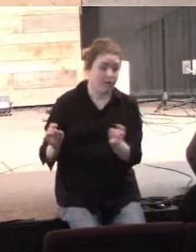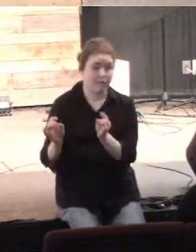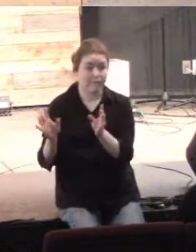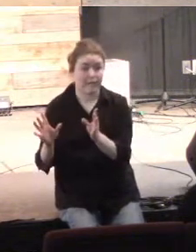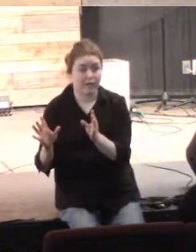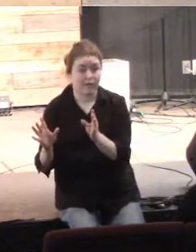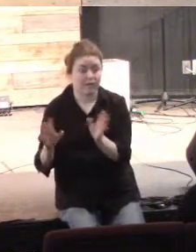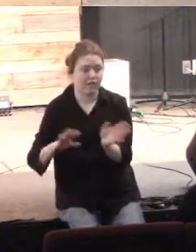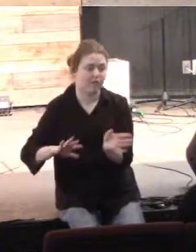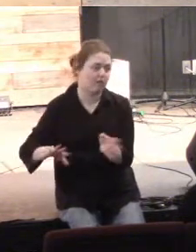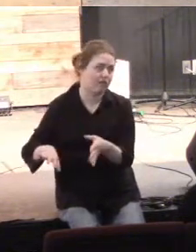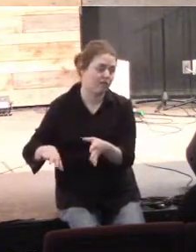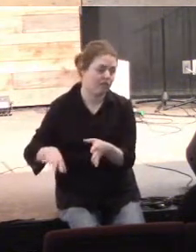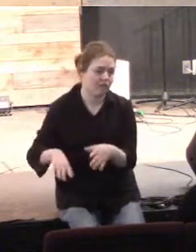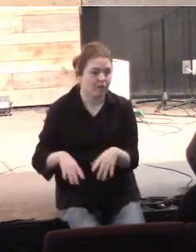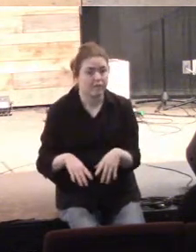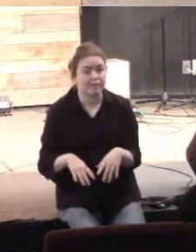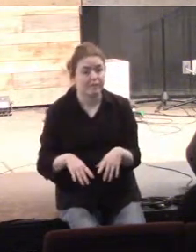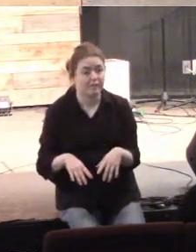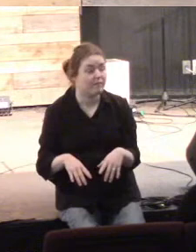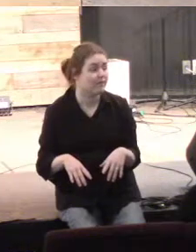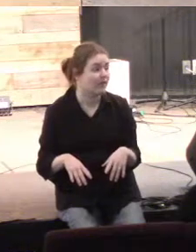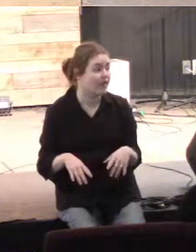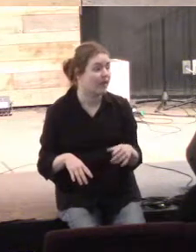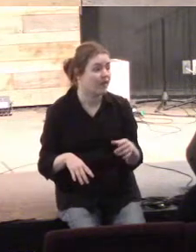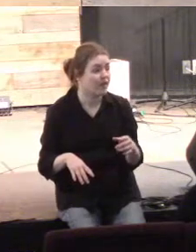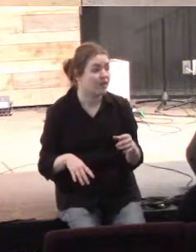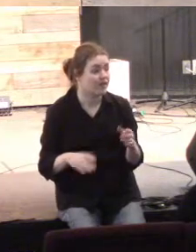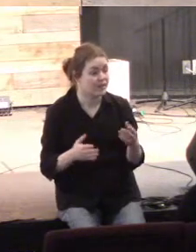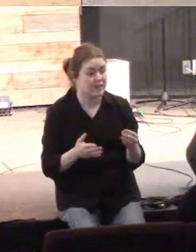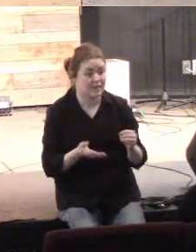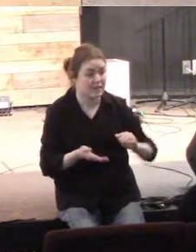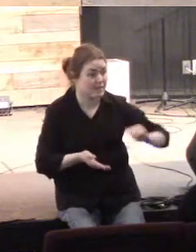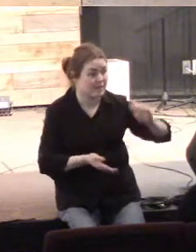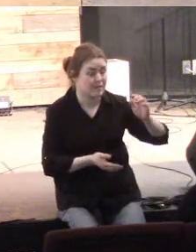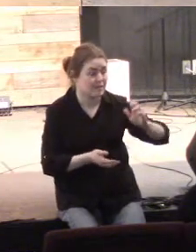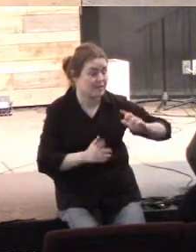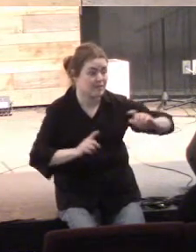You know, the greatest asset